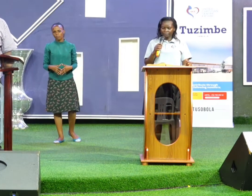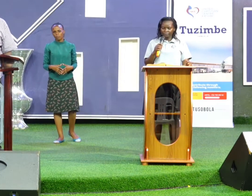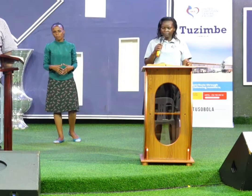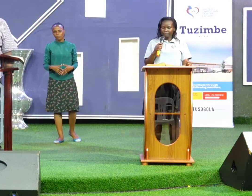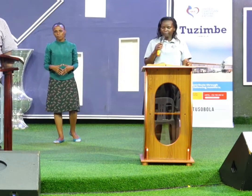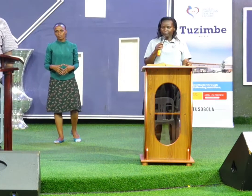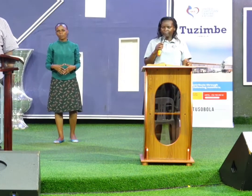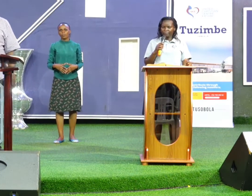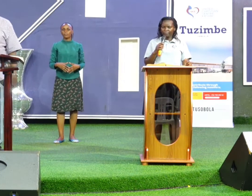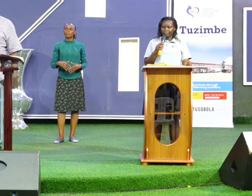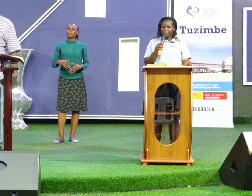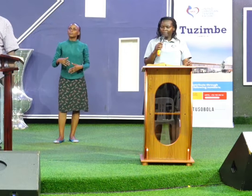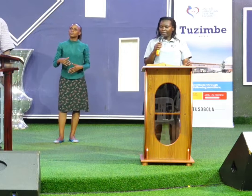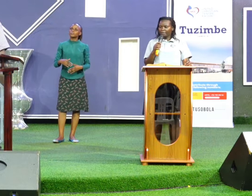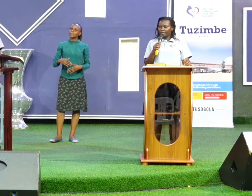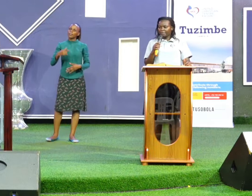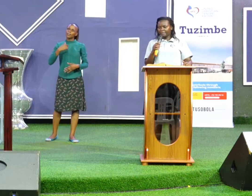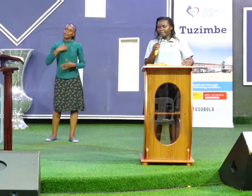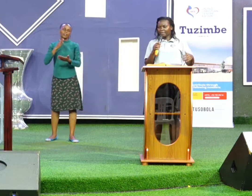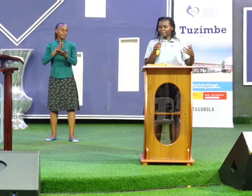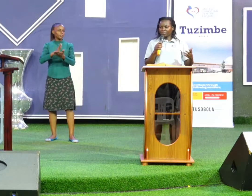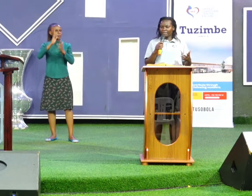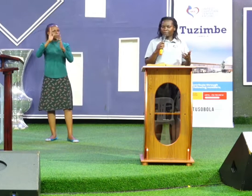I pray the Lord will open our eyes to